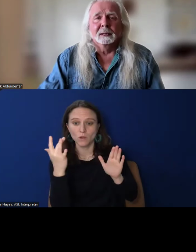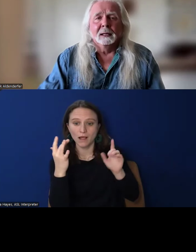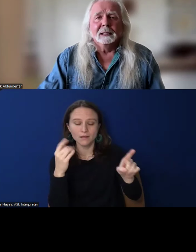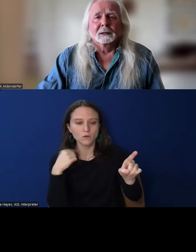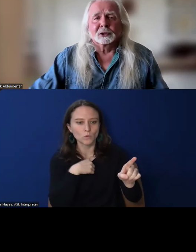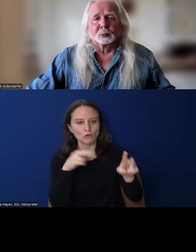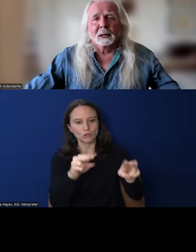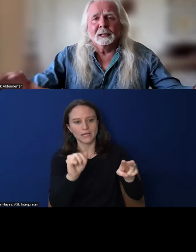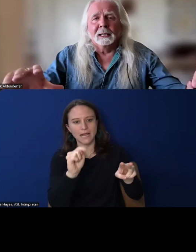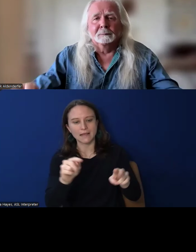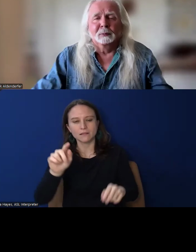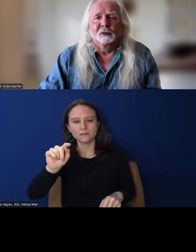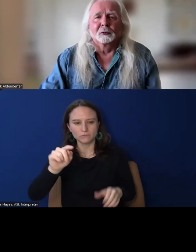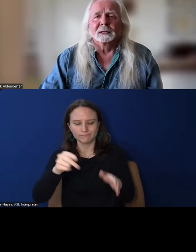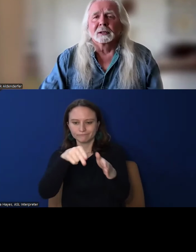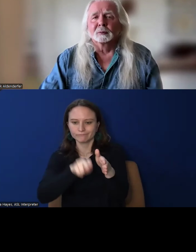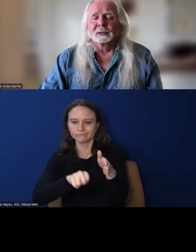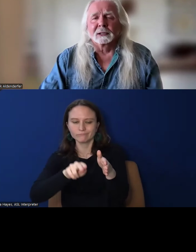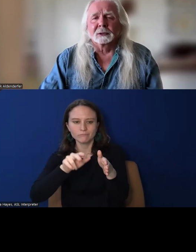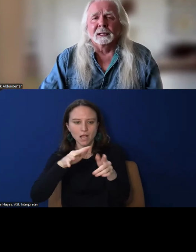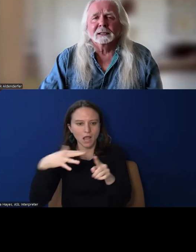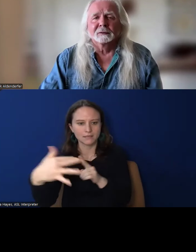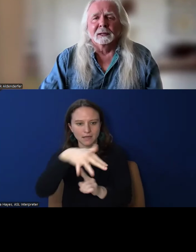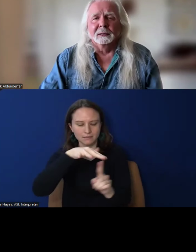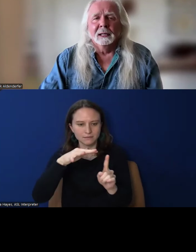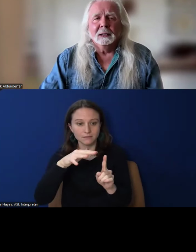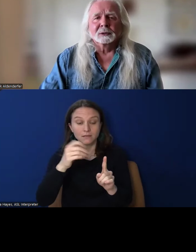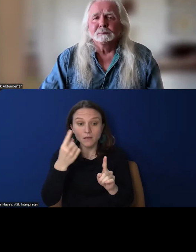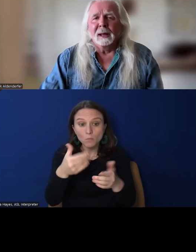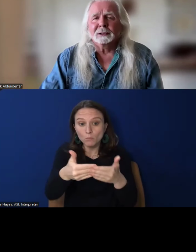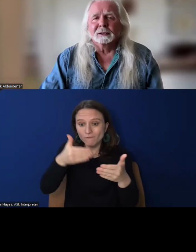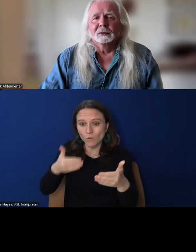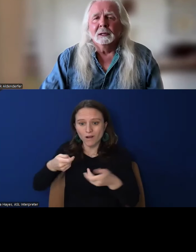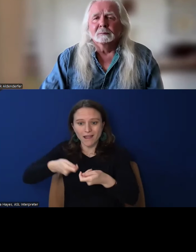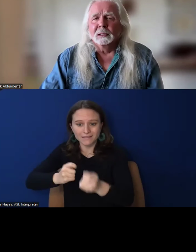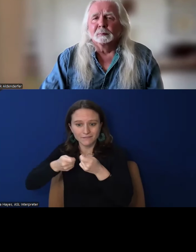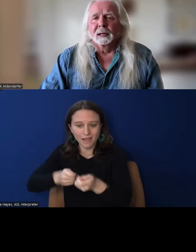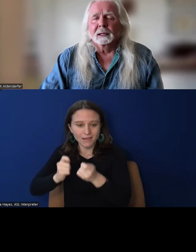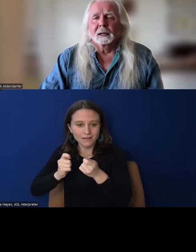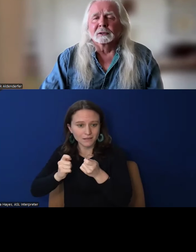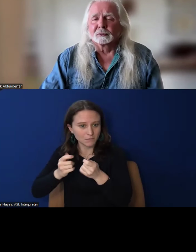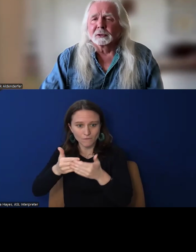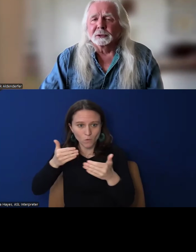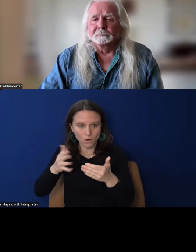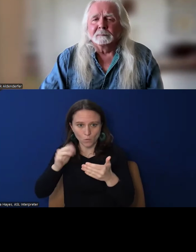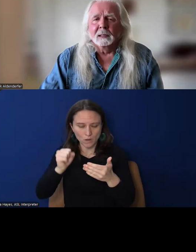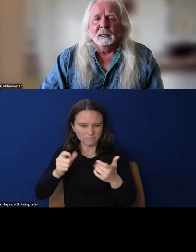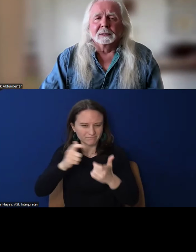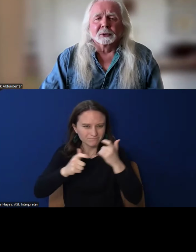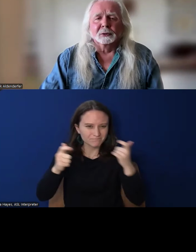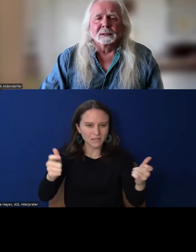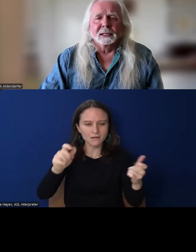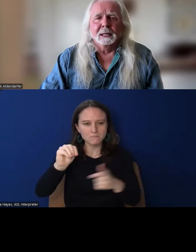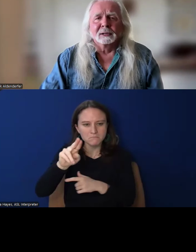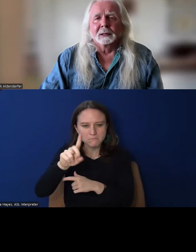context. Now, surrounding him, before this site was actually excavated, was a massive mud brick construction. And